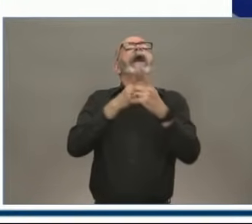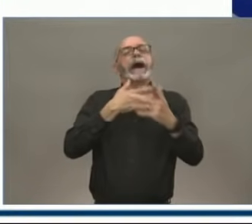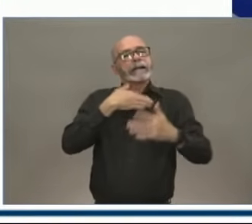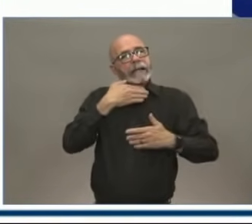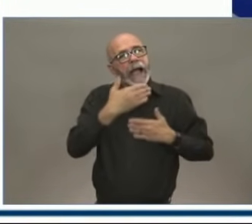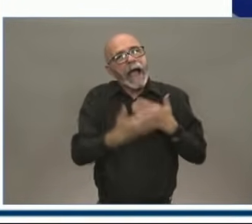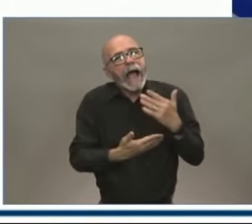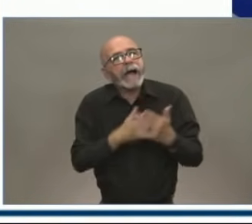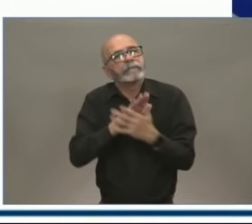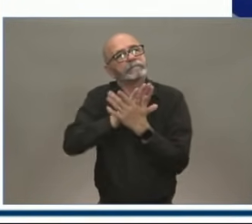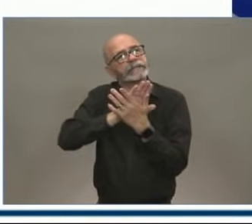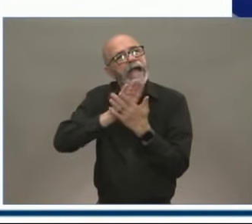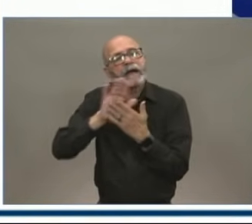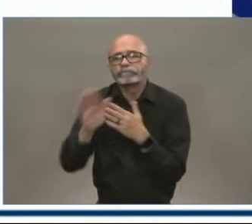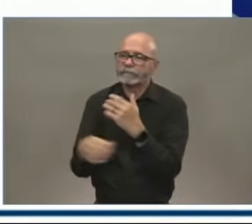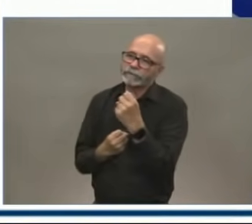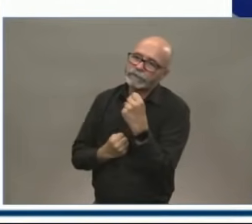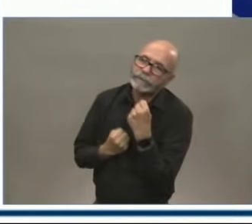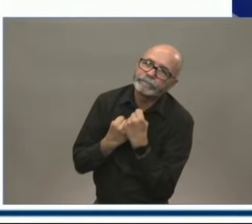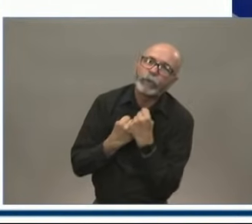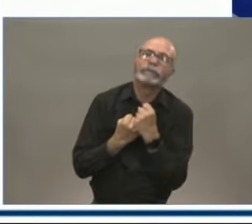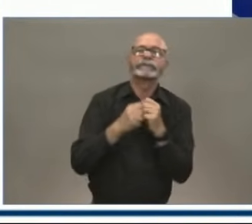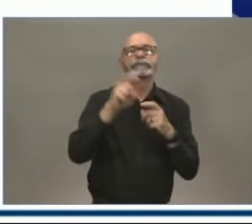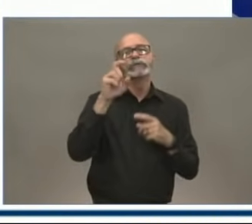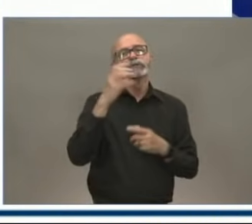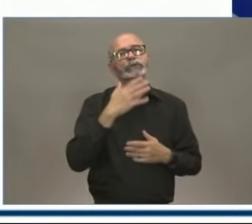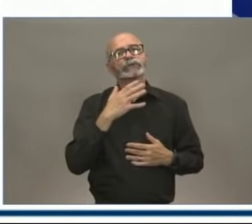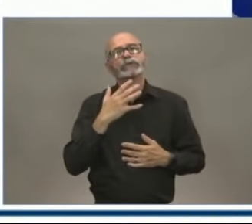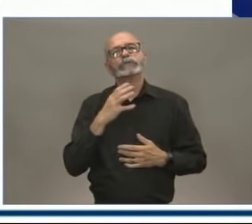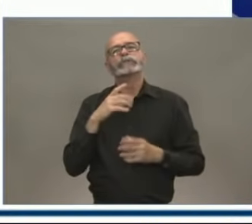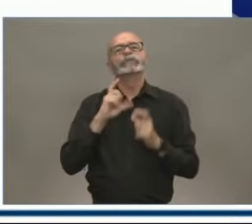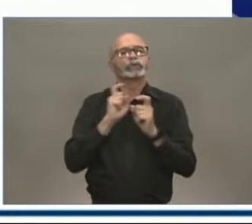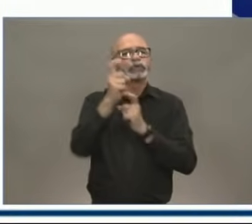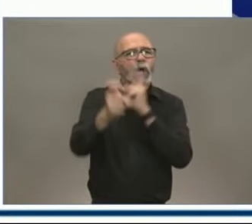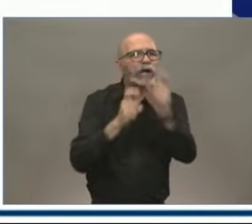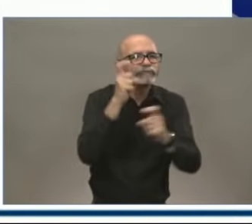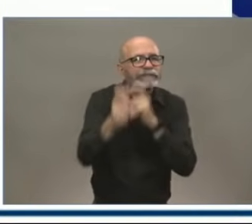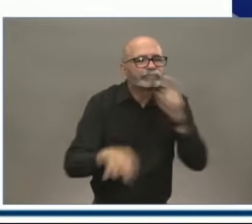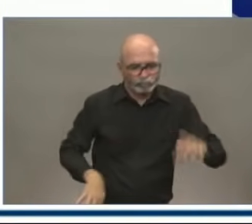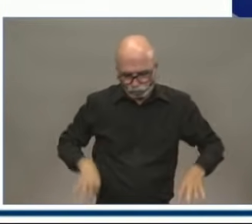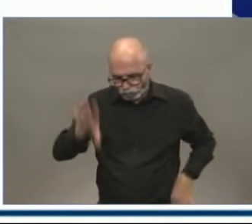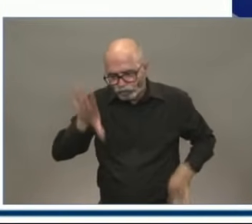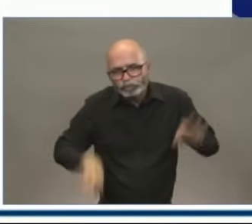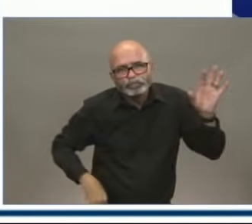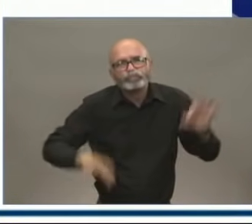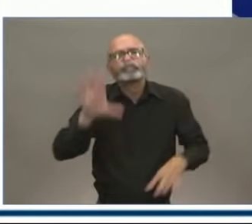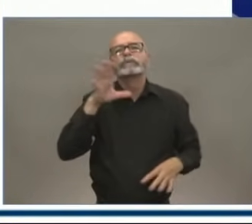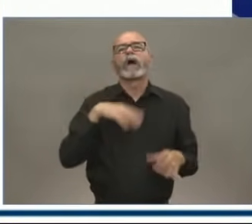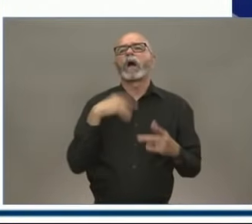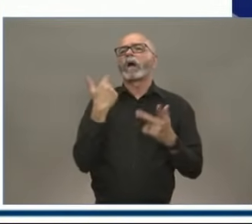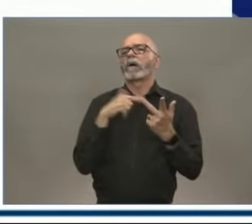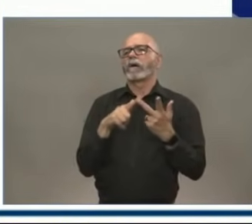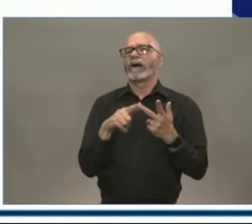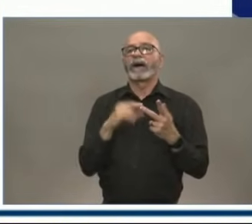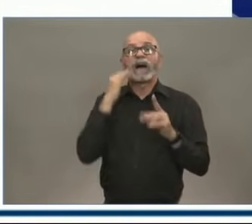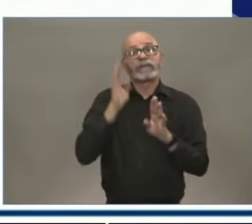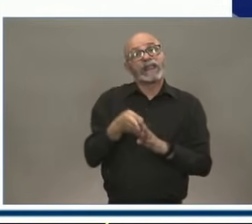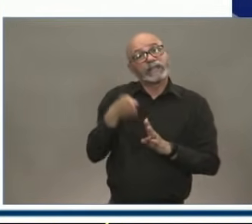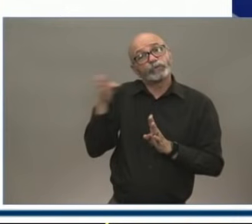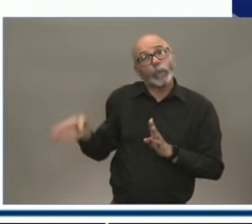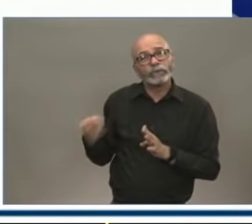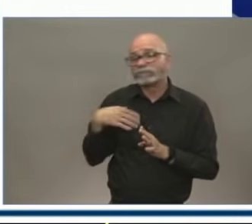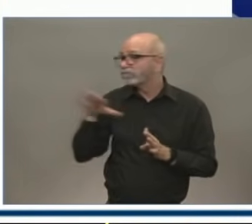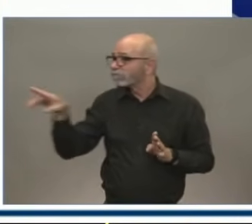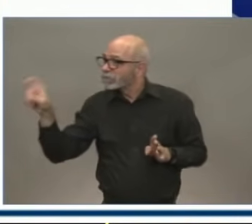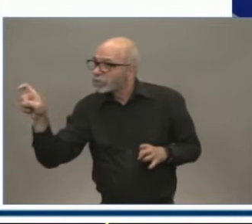supporting a local charity. We're also known for looking out for our neighbors. It's something we've always done. And I